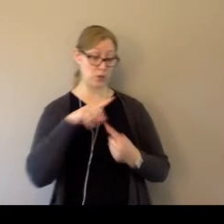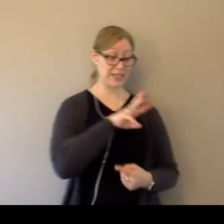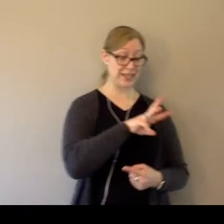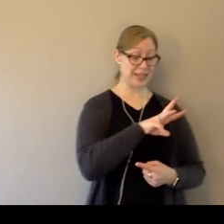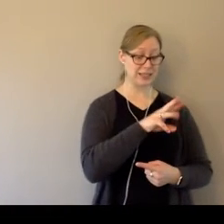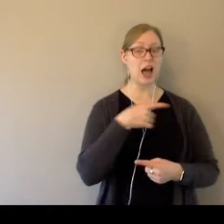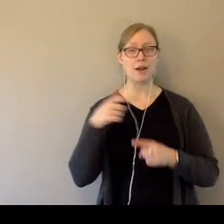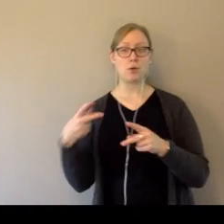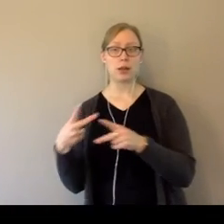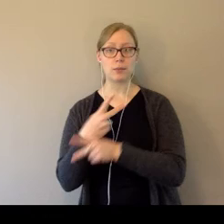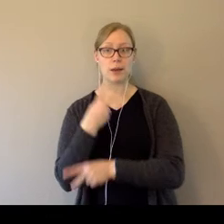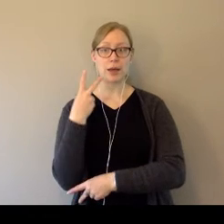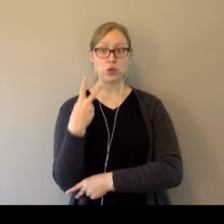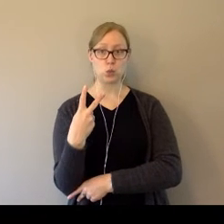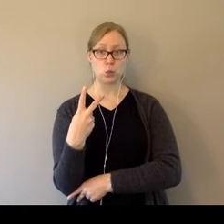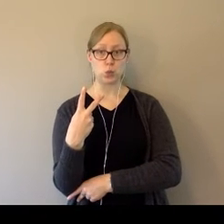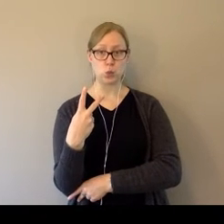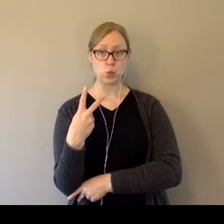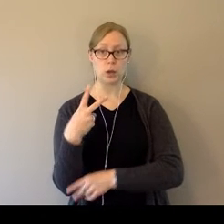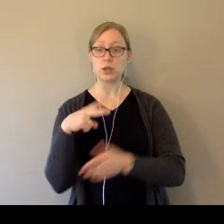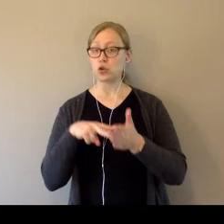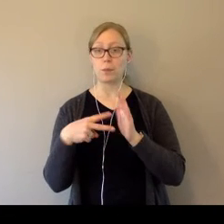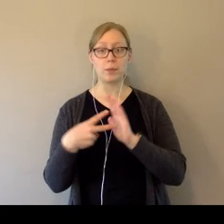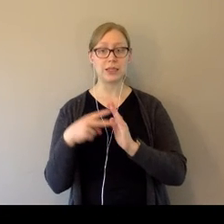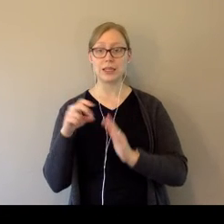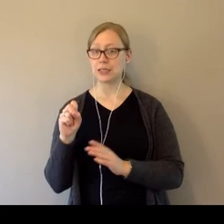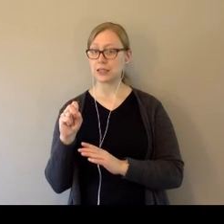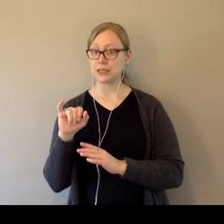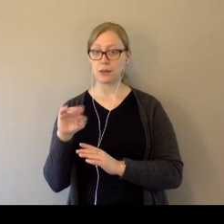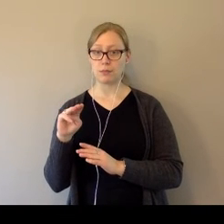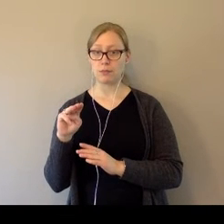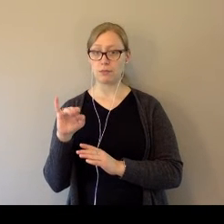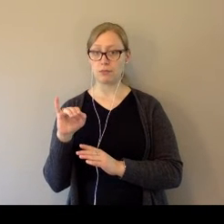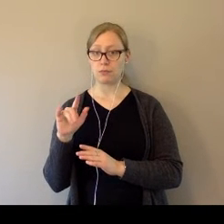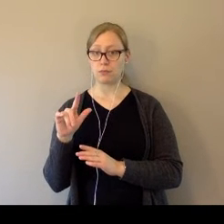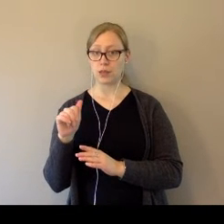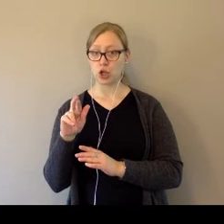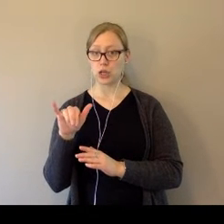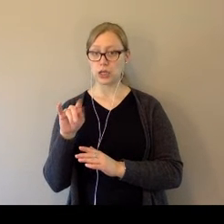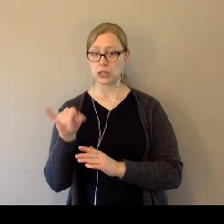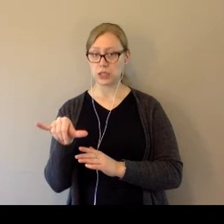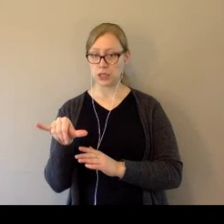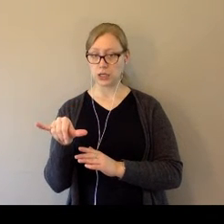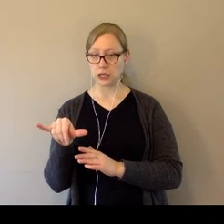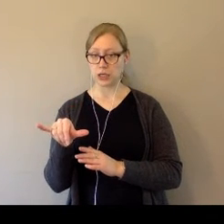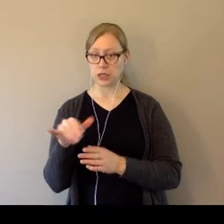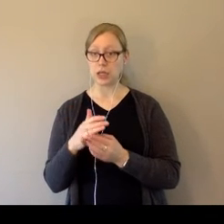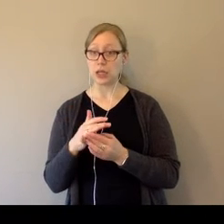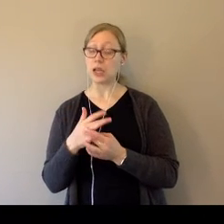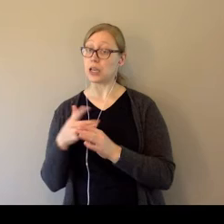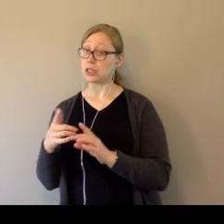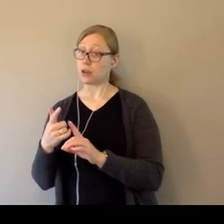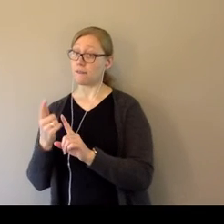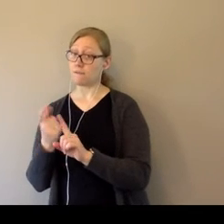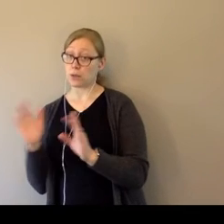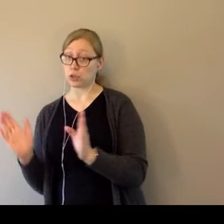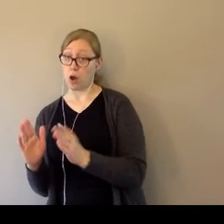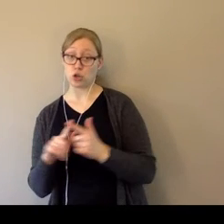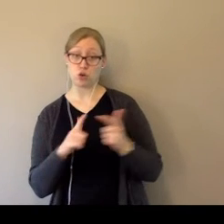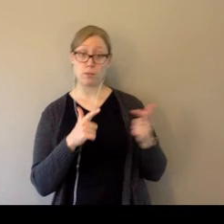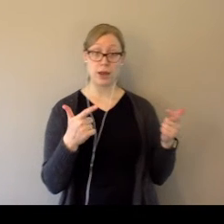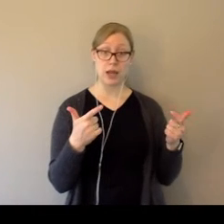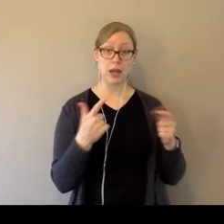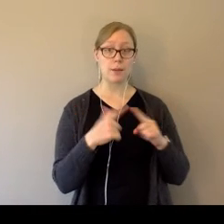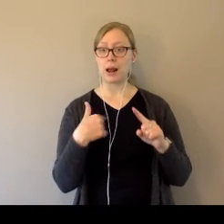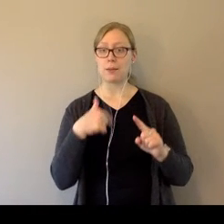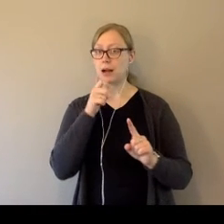similarity ratio is not, the direction is from small to big, but I'm not multiplying by the similarity ratio of 1/2.